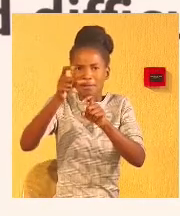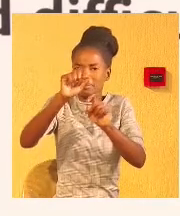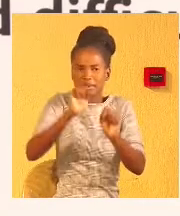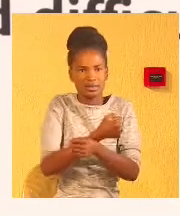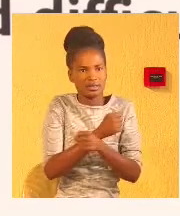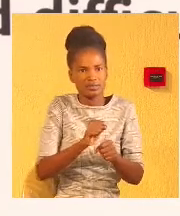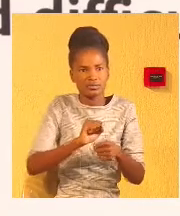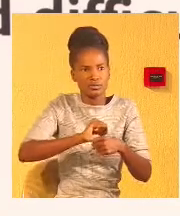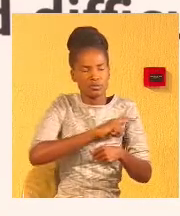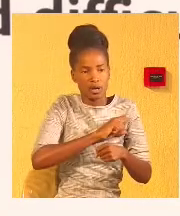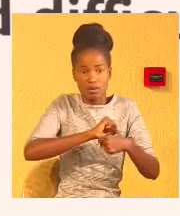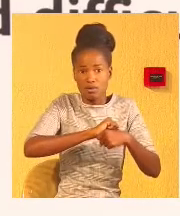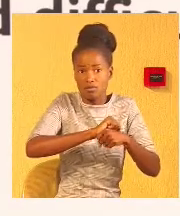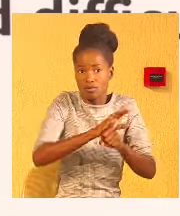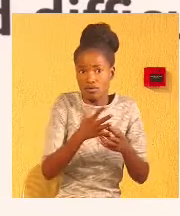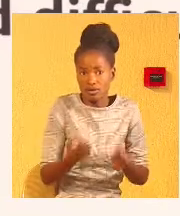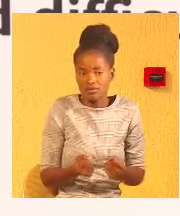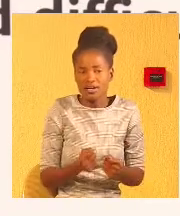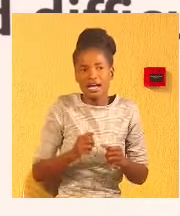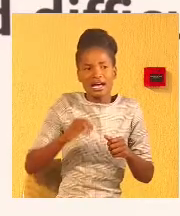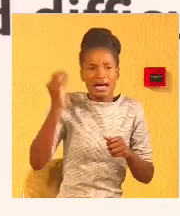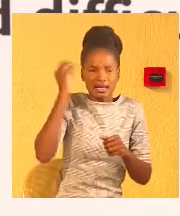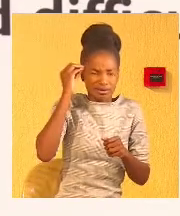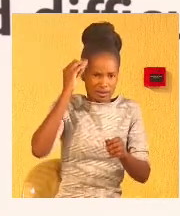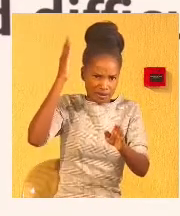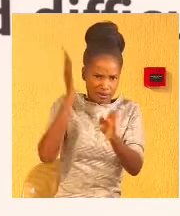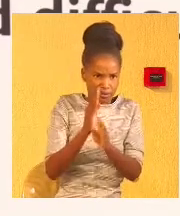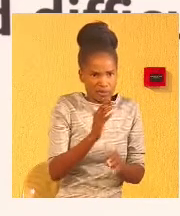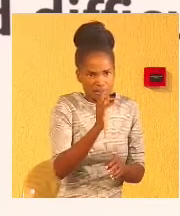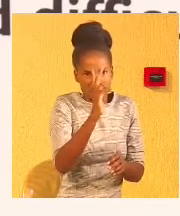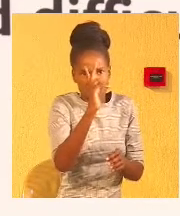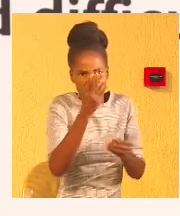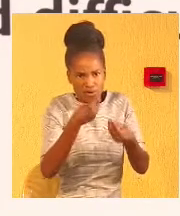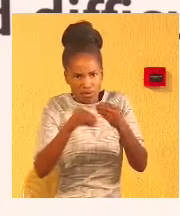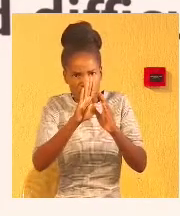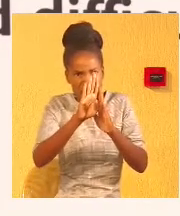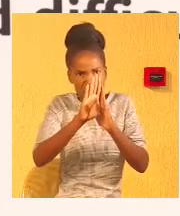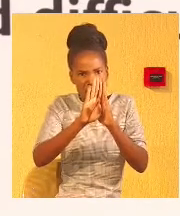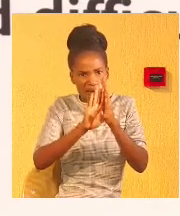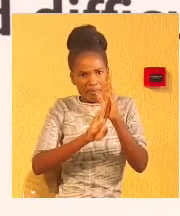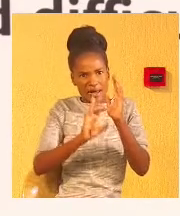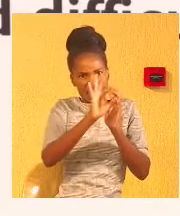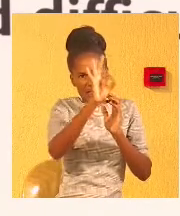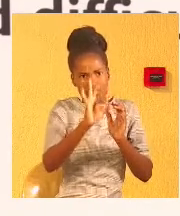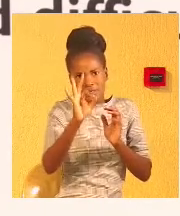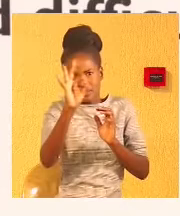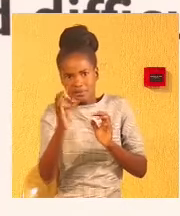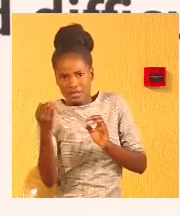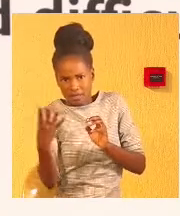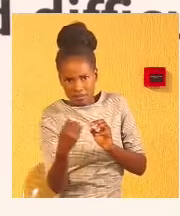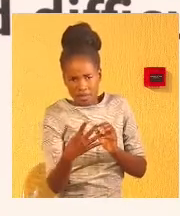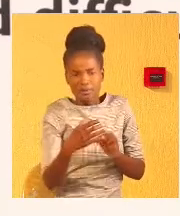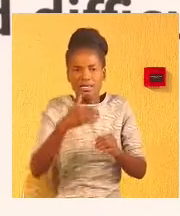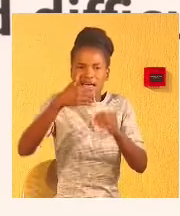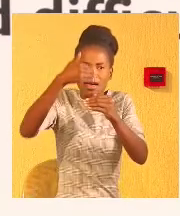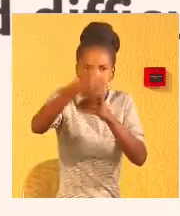in Namibia can only be assessed at a later stage when all the figures are on the table. Thank you very much,